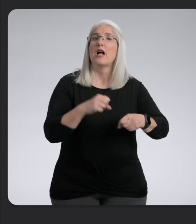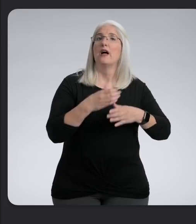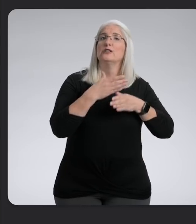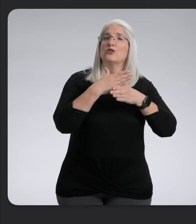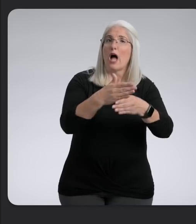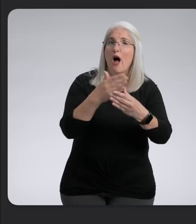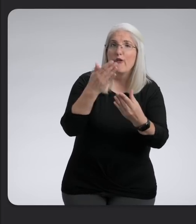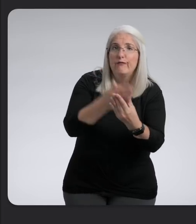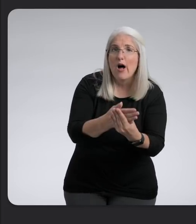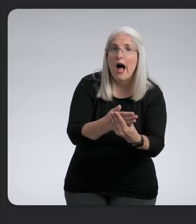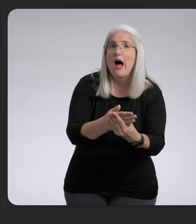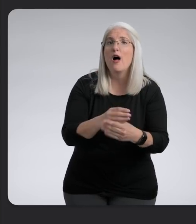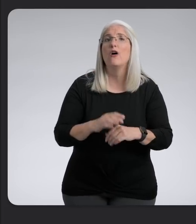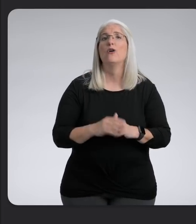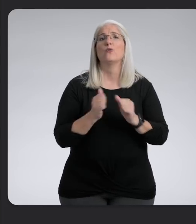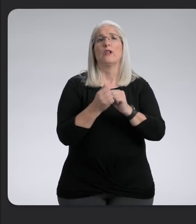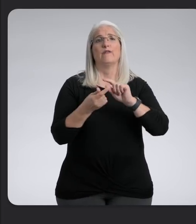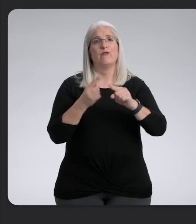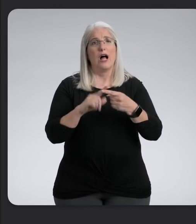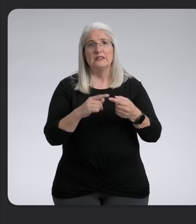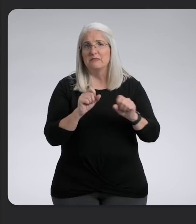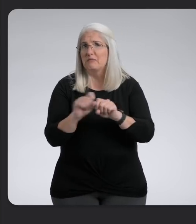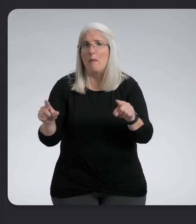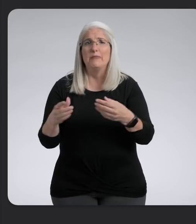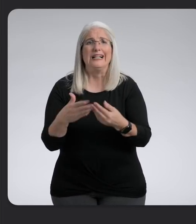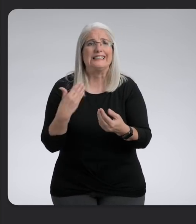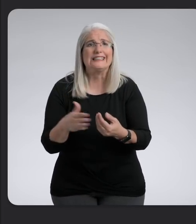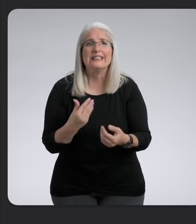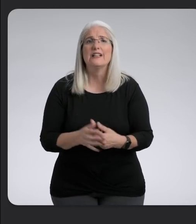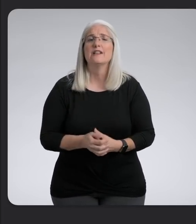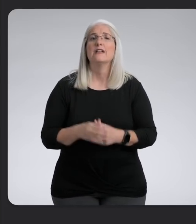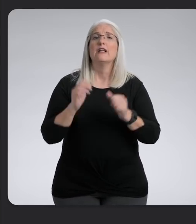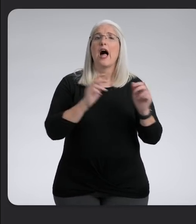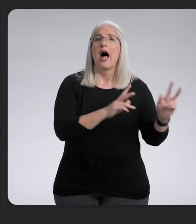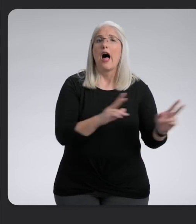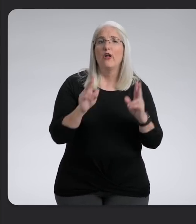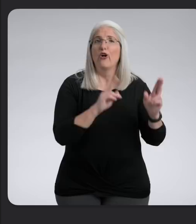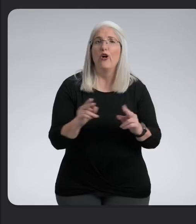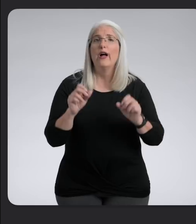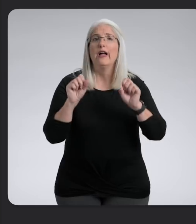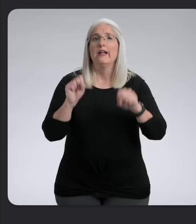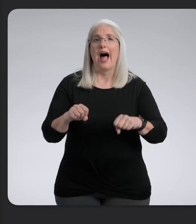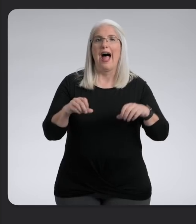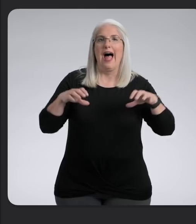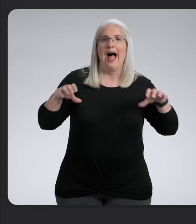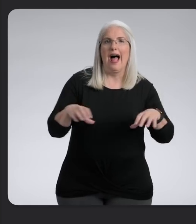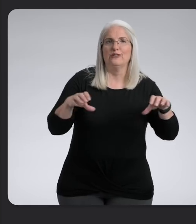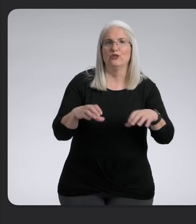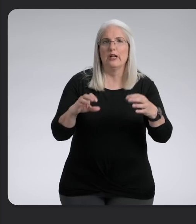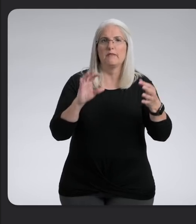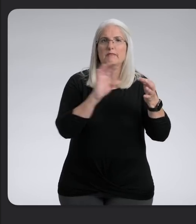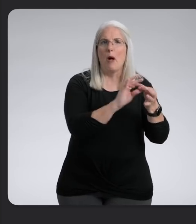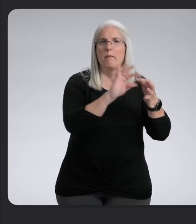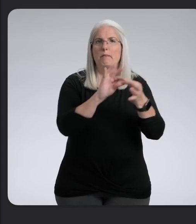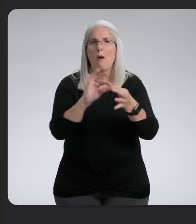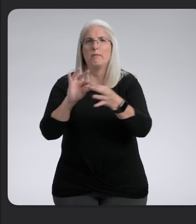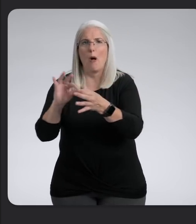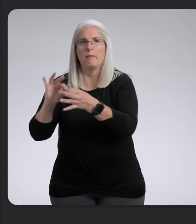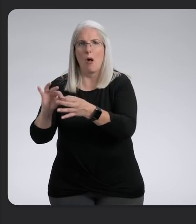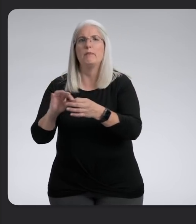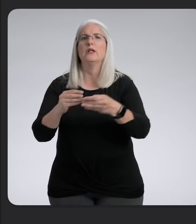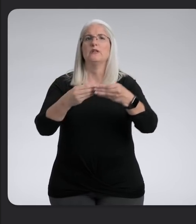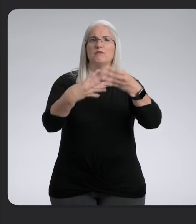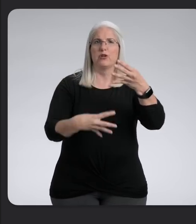moment. And with the Shortcuts editor, you can easily link together a series of actions to design shortcuts for your specific workflows.